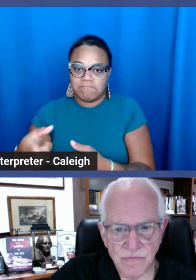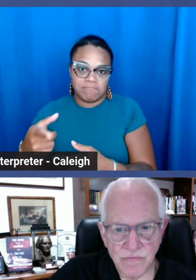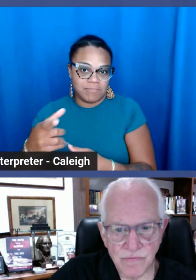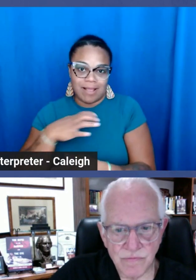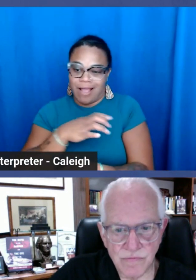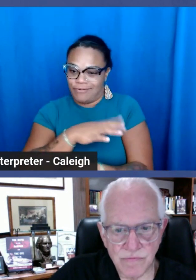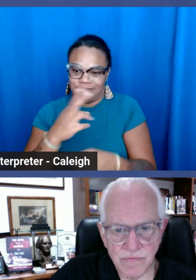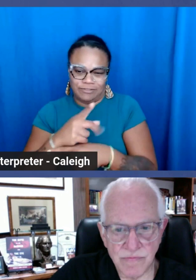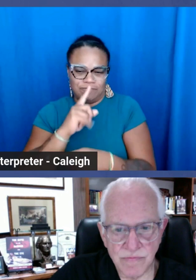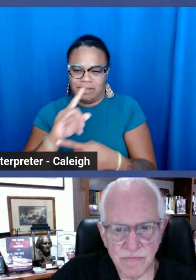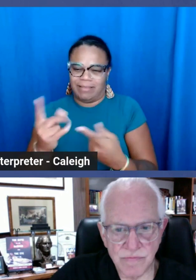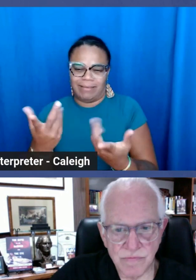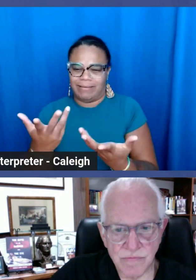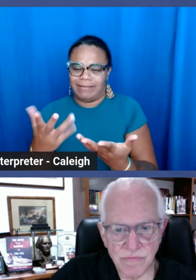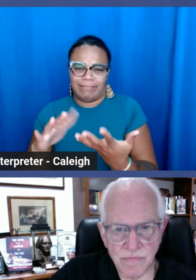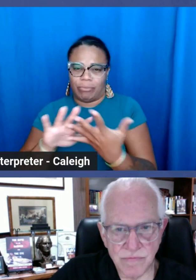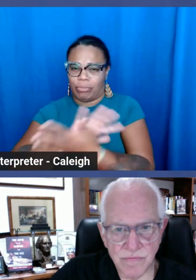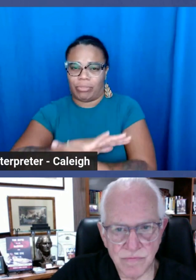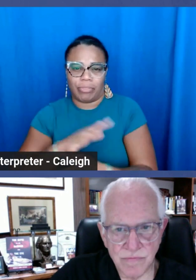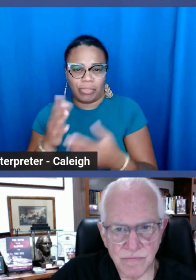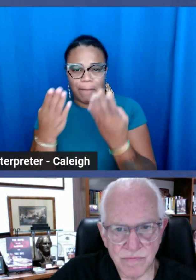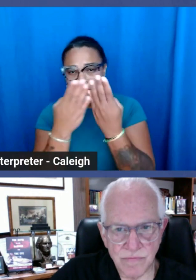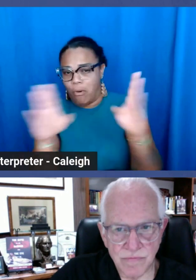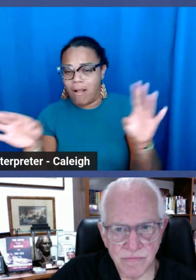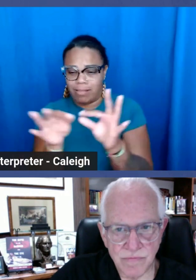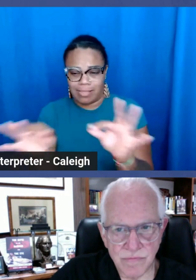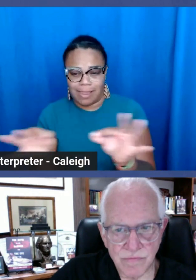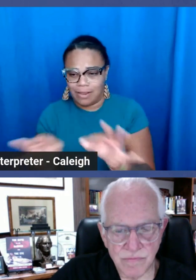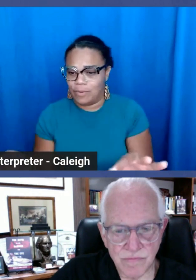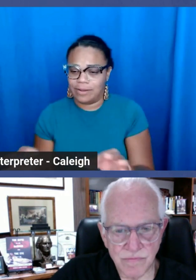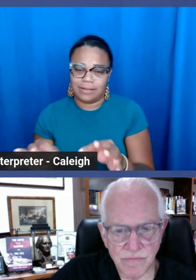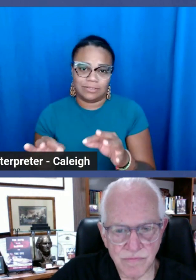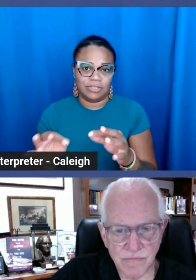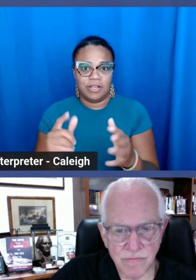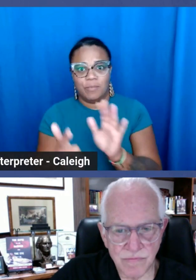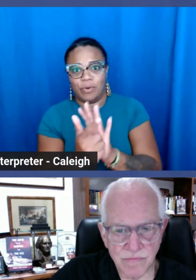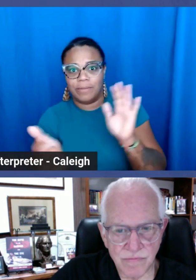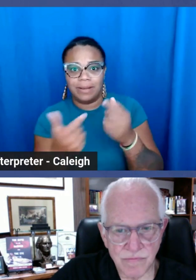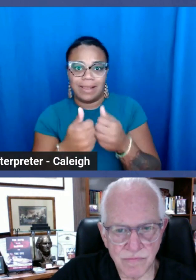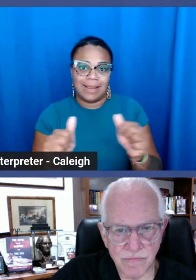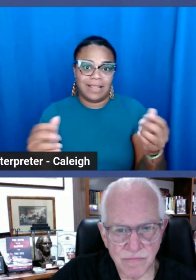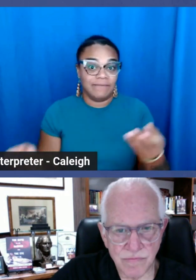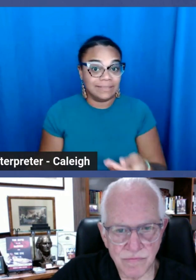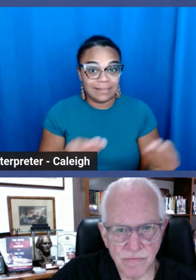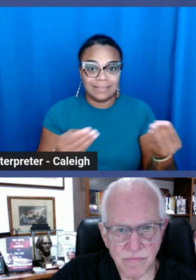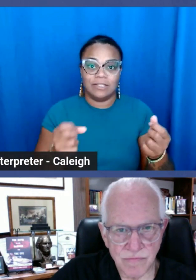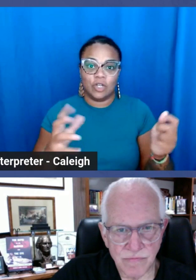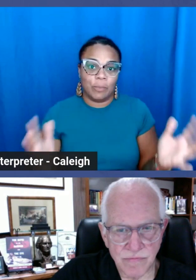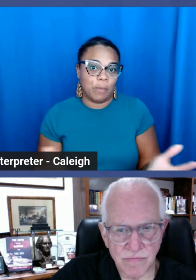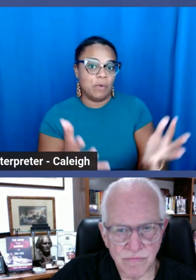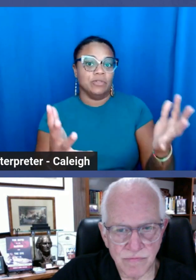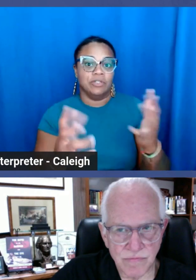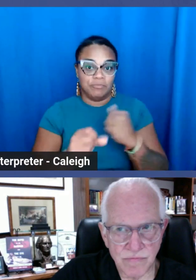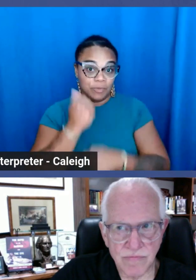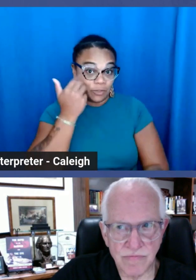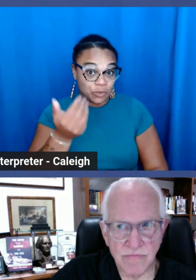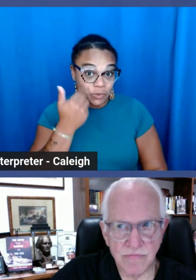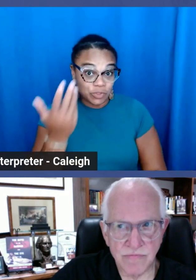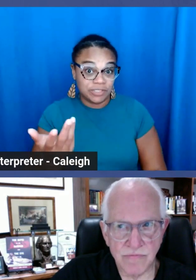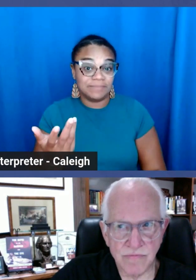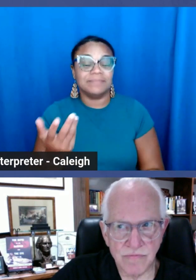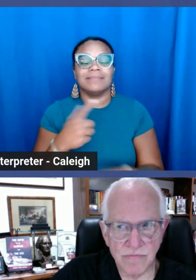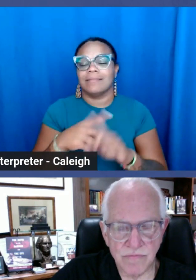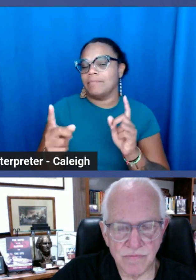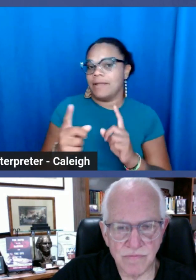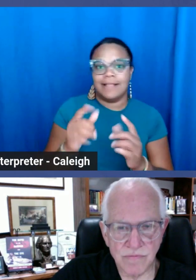sloppy and broad language prohibiting any facilitation or promotion of prostitution, that's not how the law